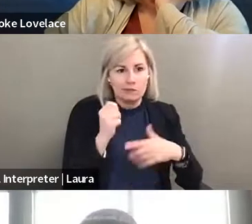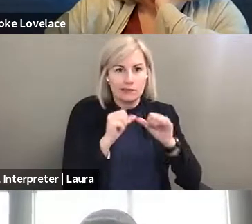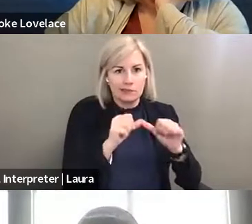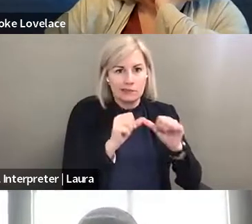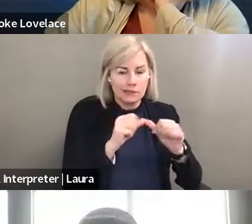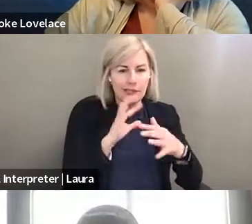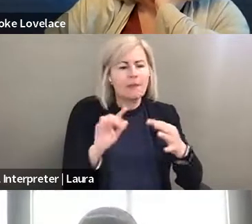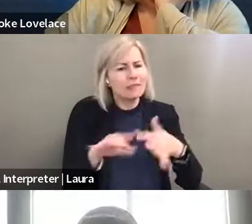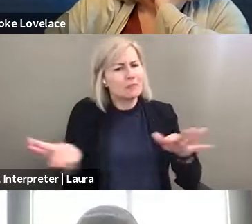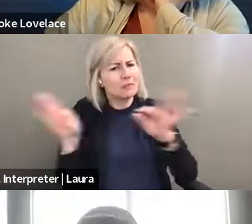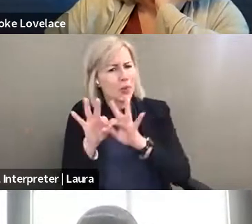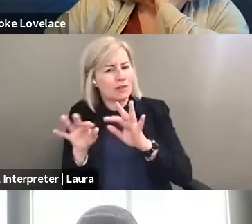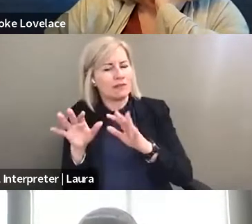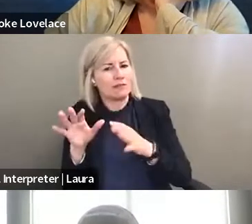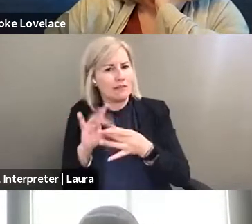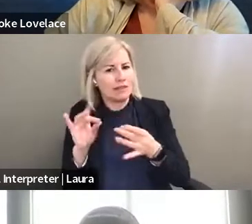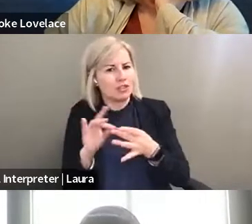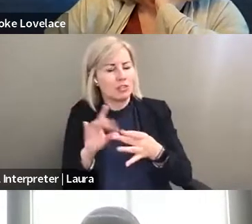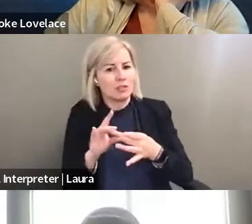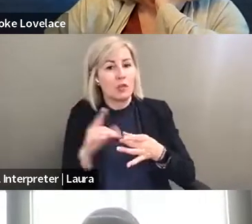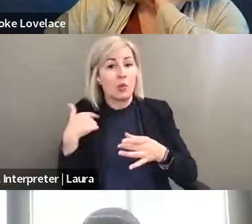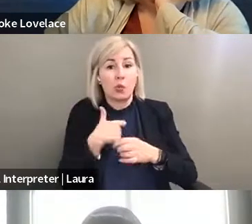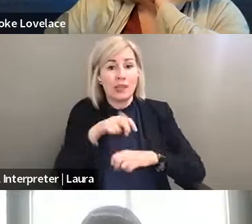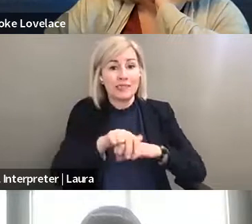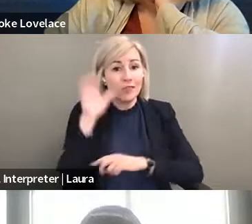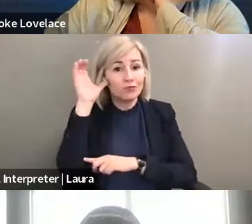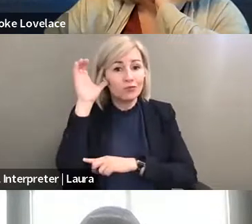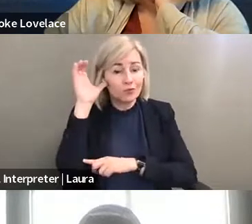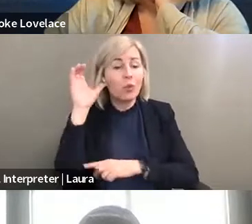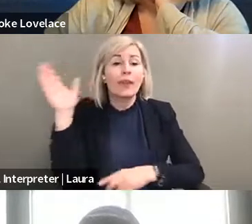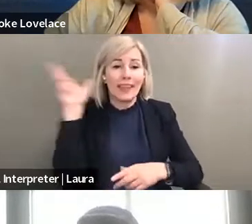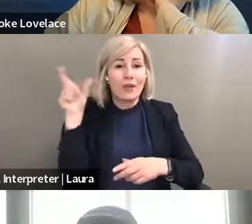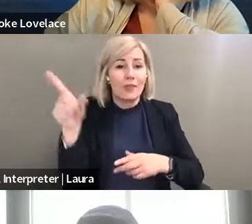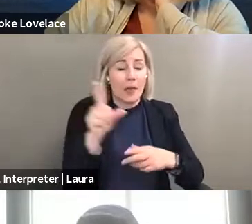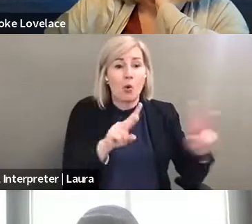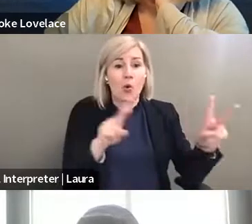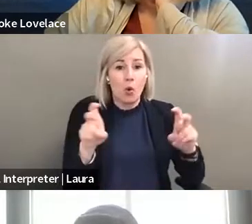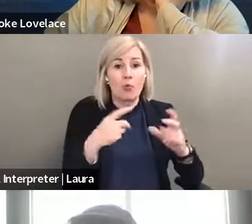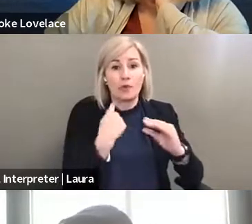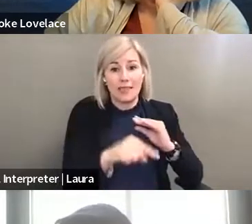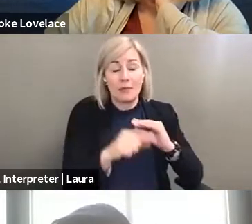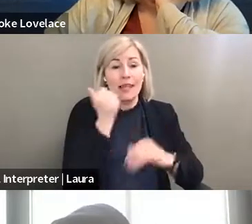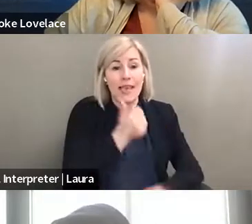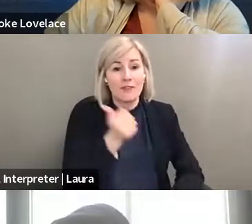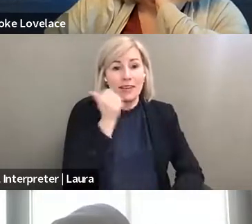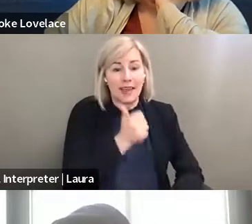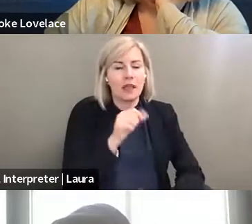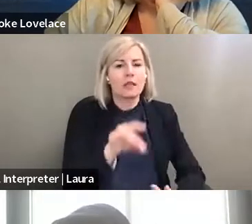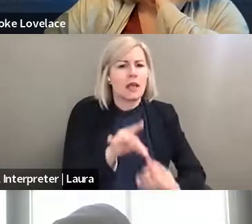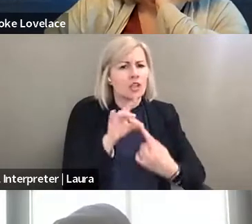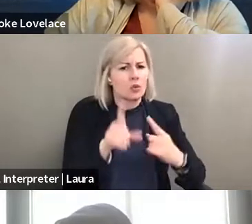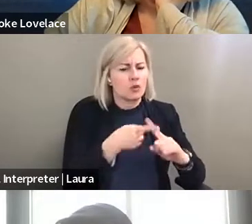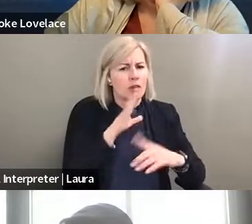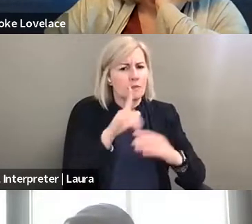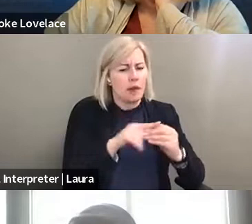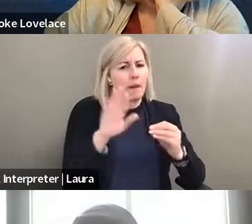message. Sometimes I don't think we feel heard, but we sit in there and we get to hear them quote those emails on a daily basis, especially when the bills come to the point for